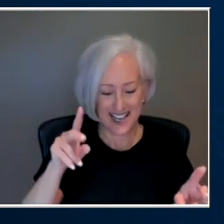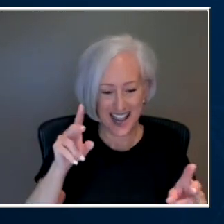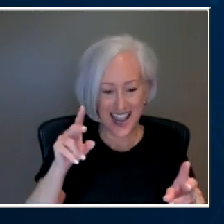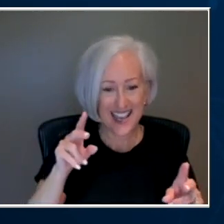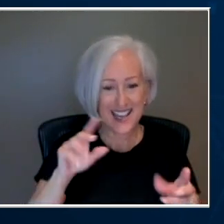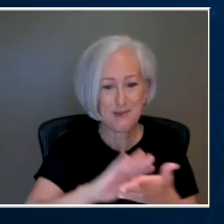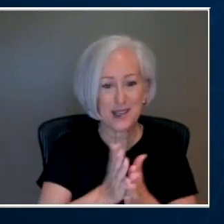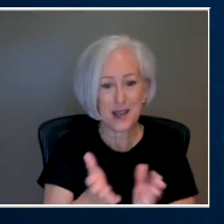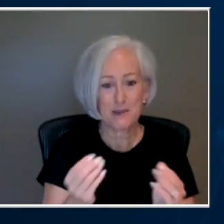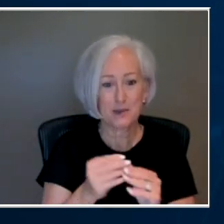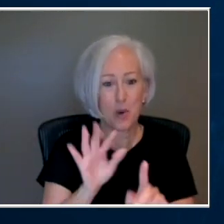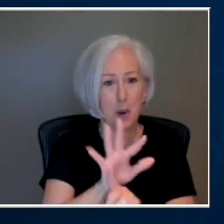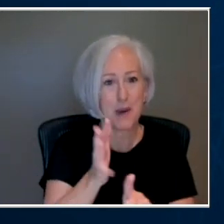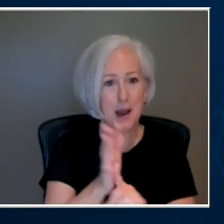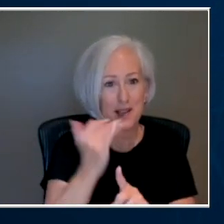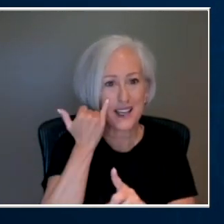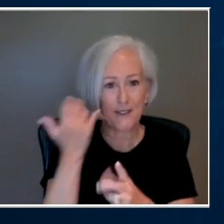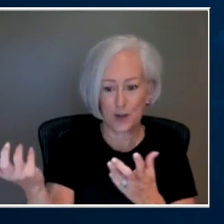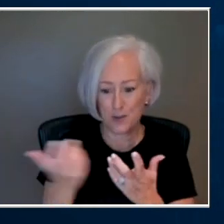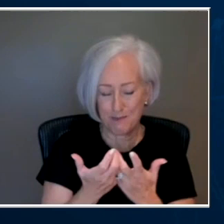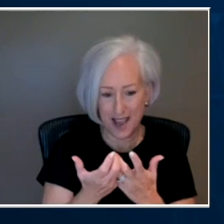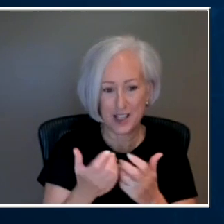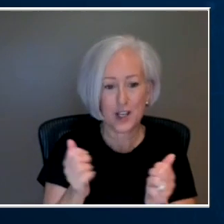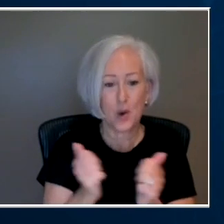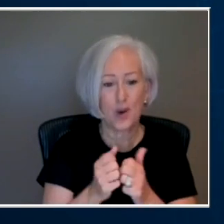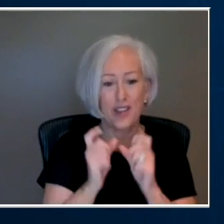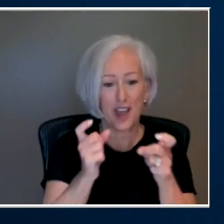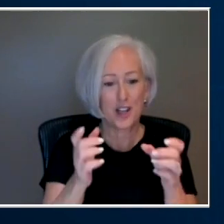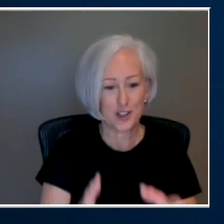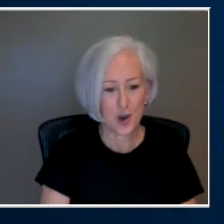on 23andMe, so you will match with your donor or recipient. So,